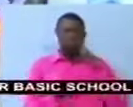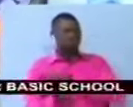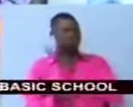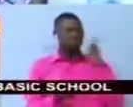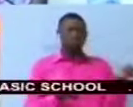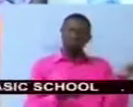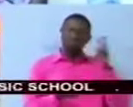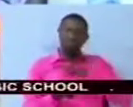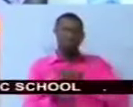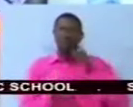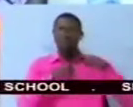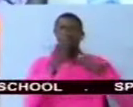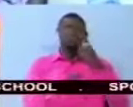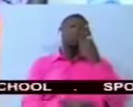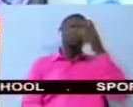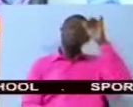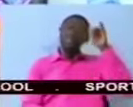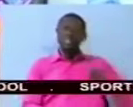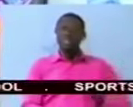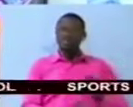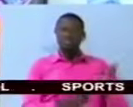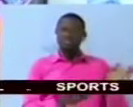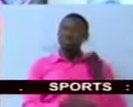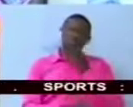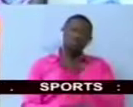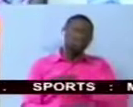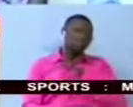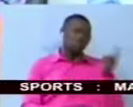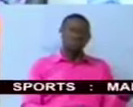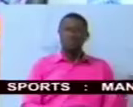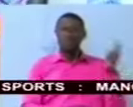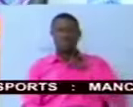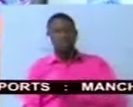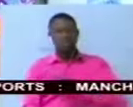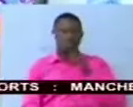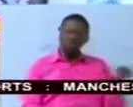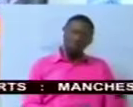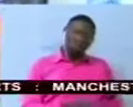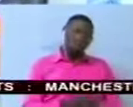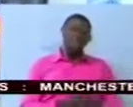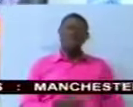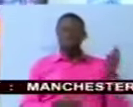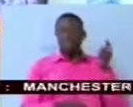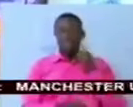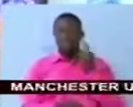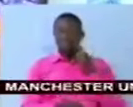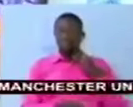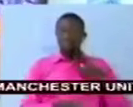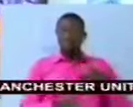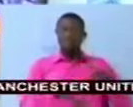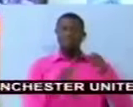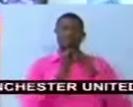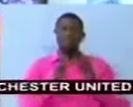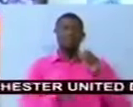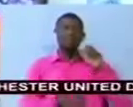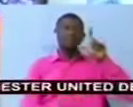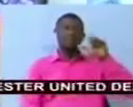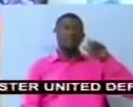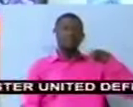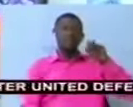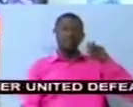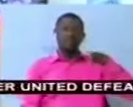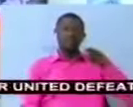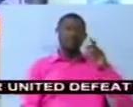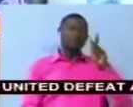Every time I hustle for my fuel I pick Lanka in my vehicle. Ñu ñem ñu dem Banjul. We all go to Banjul. Suñ